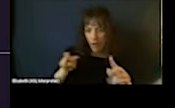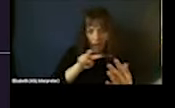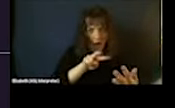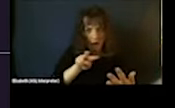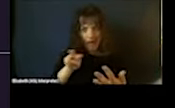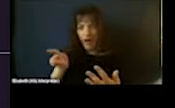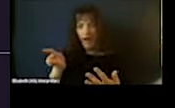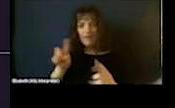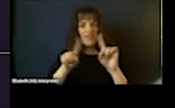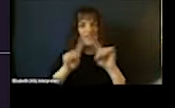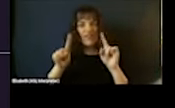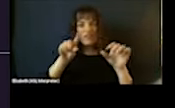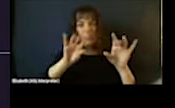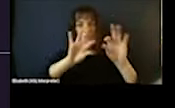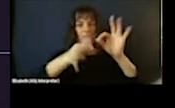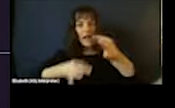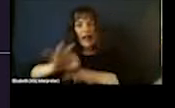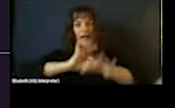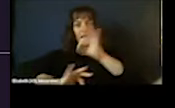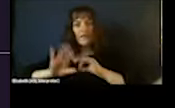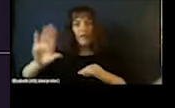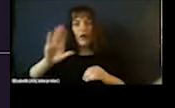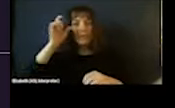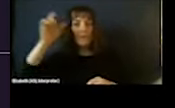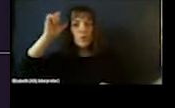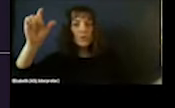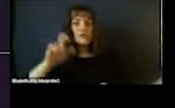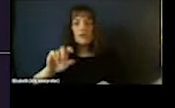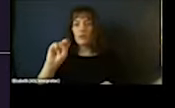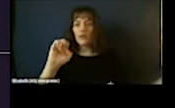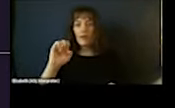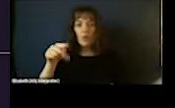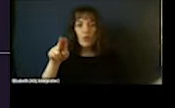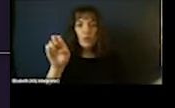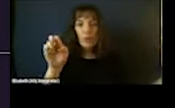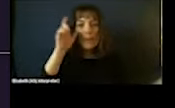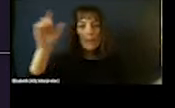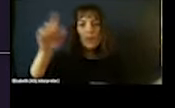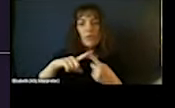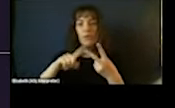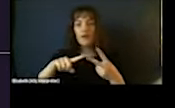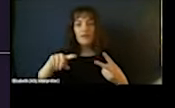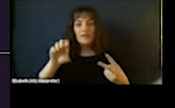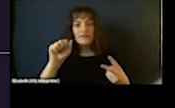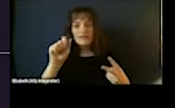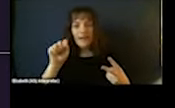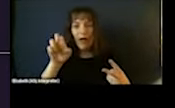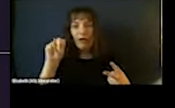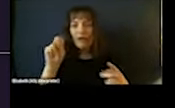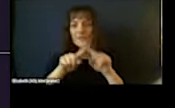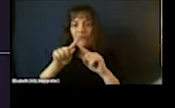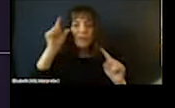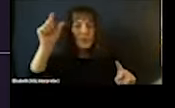of Neptune and of Uranus. And I just remember looking at those pictures and being able to tell, even though things were